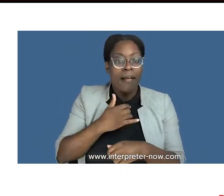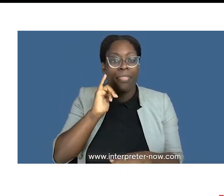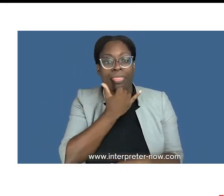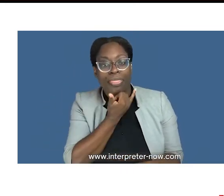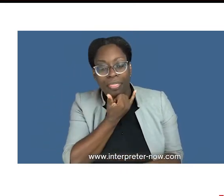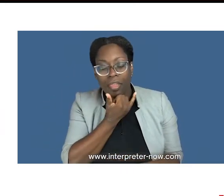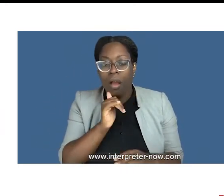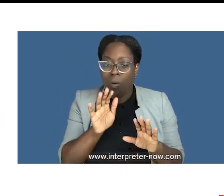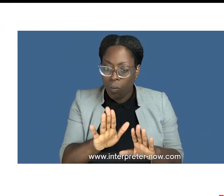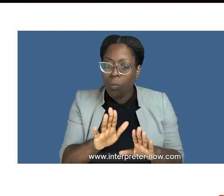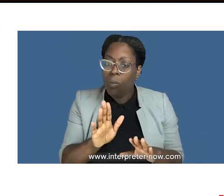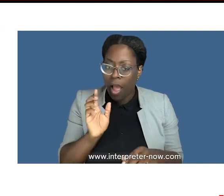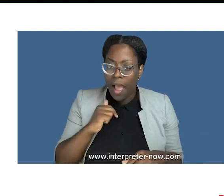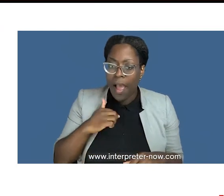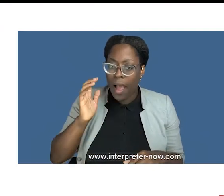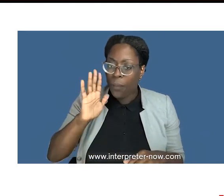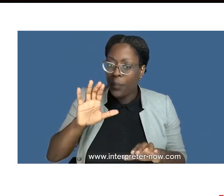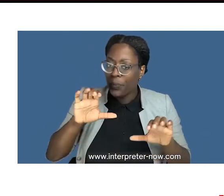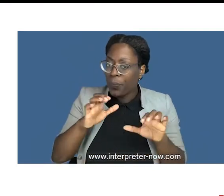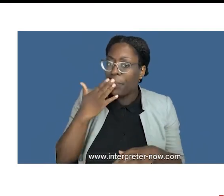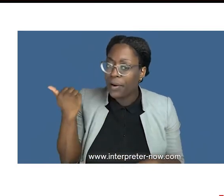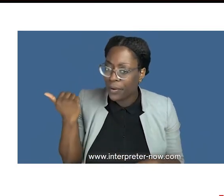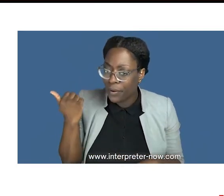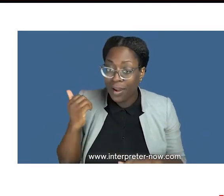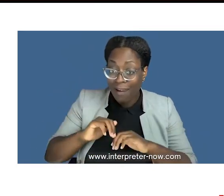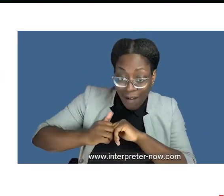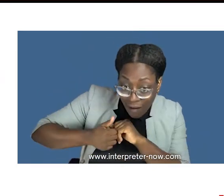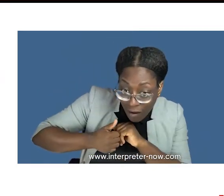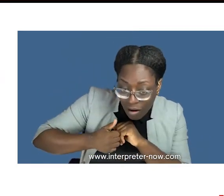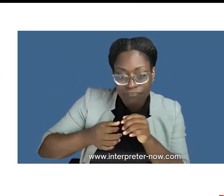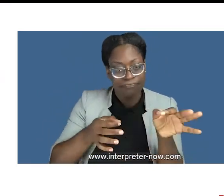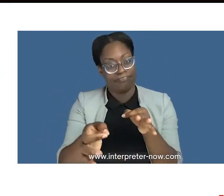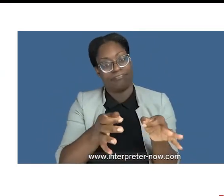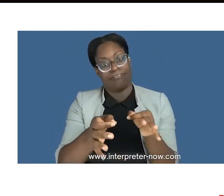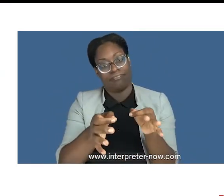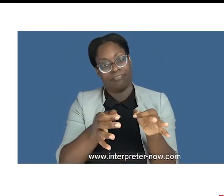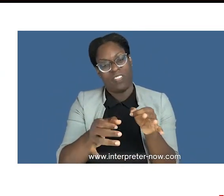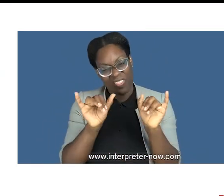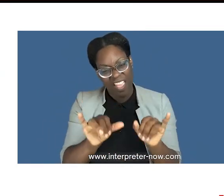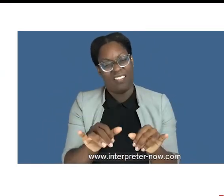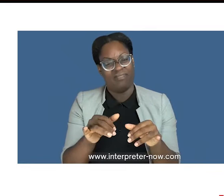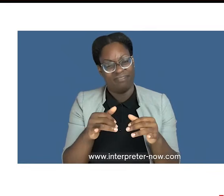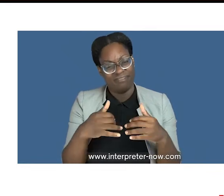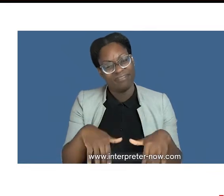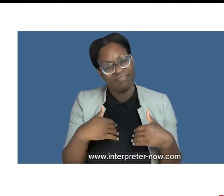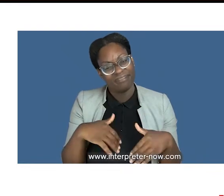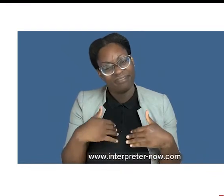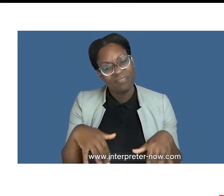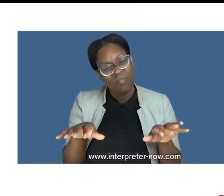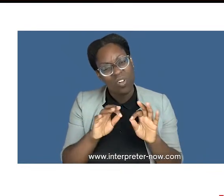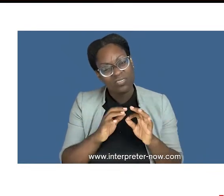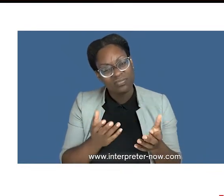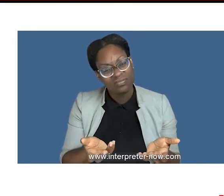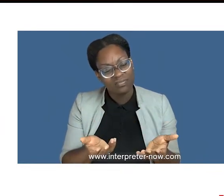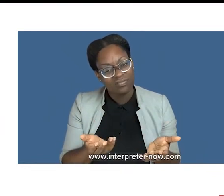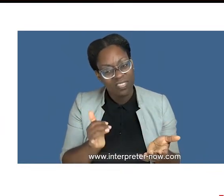that modeling as a leader, so important when you're working to create a more inclusive culture. You're really showing